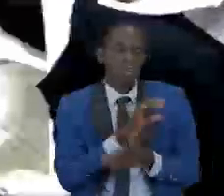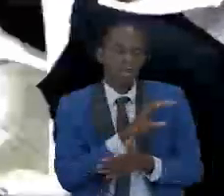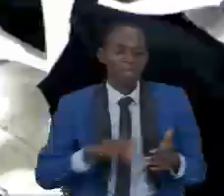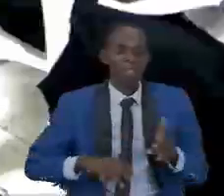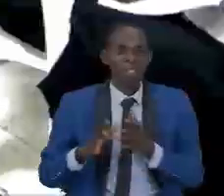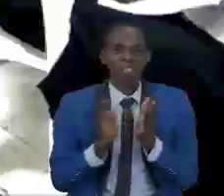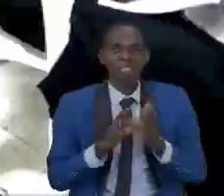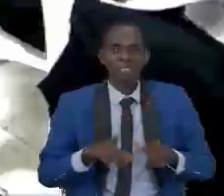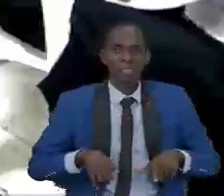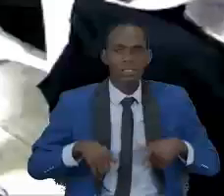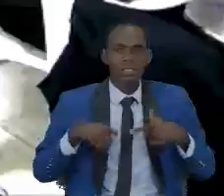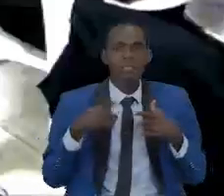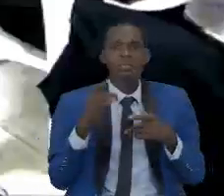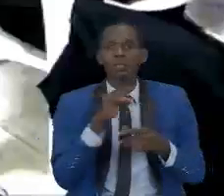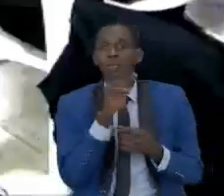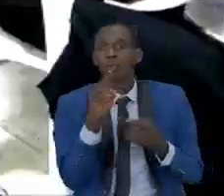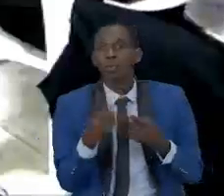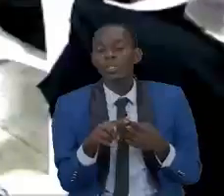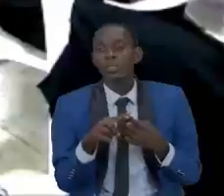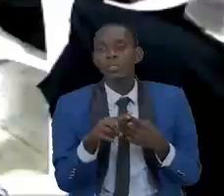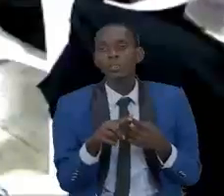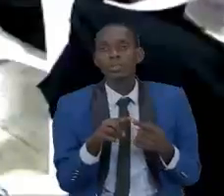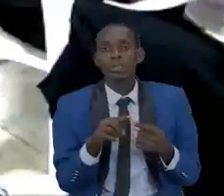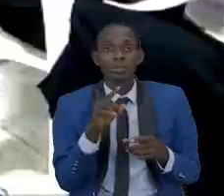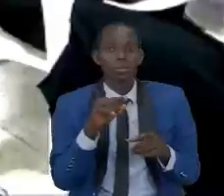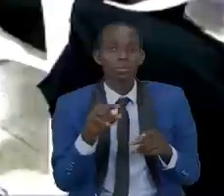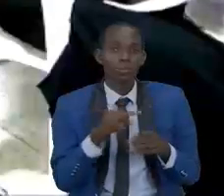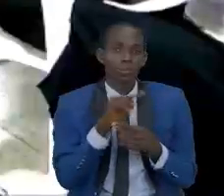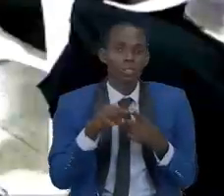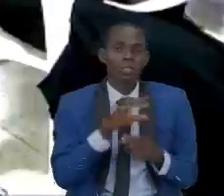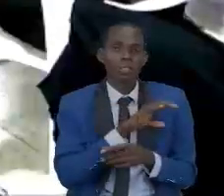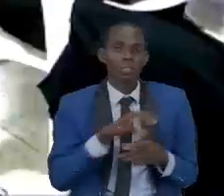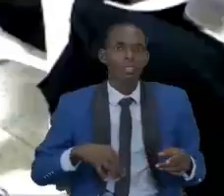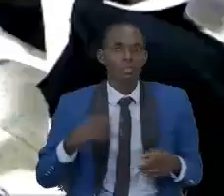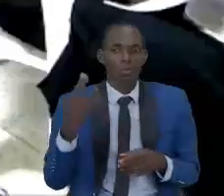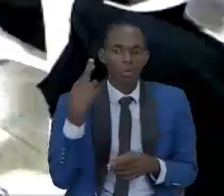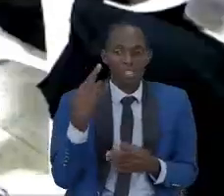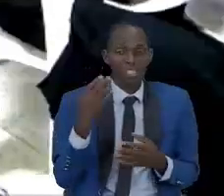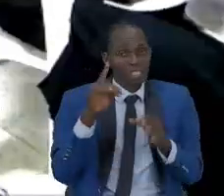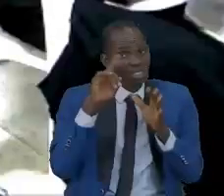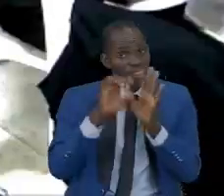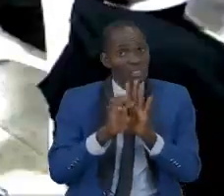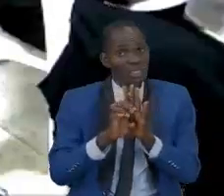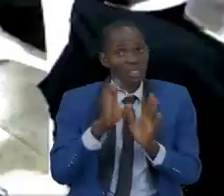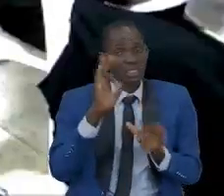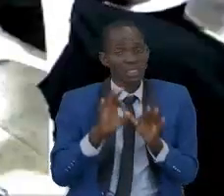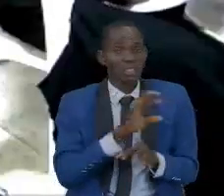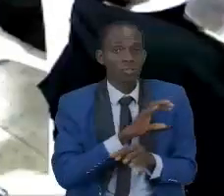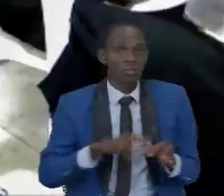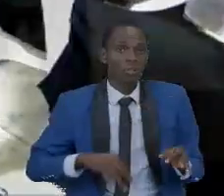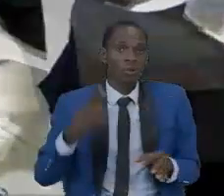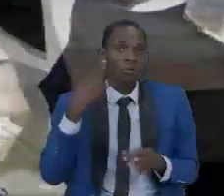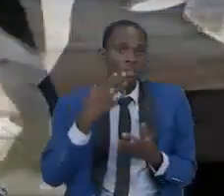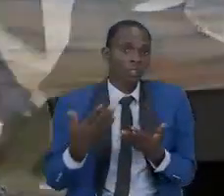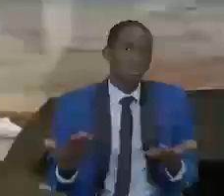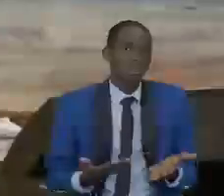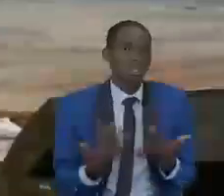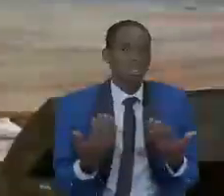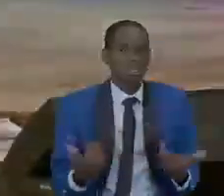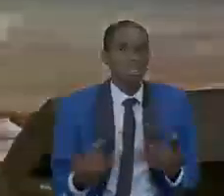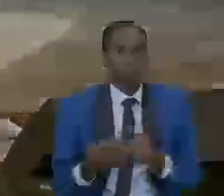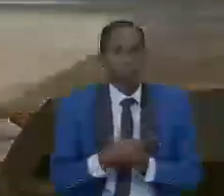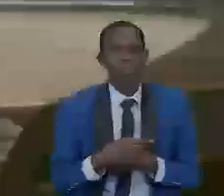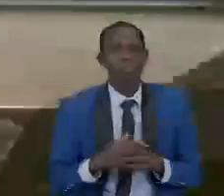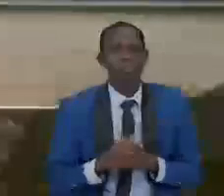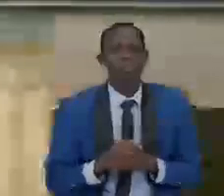live if Christ were here today now when we see living like Christ